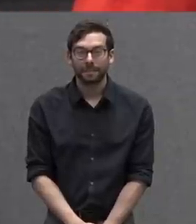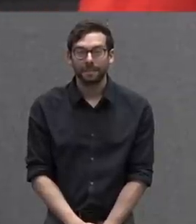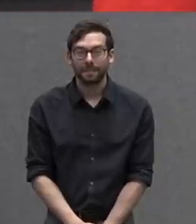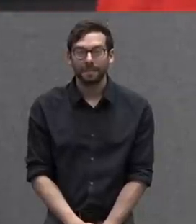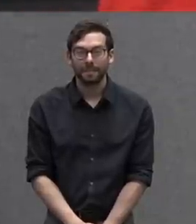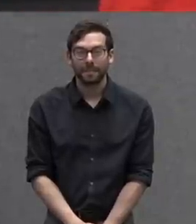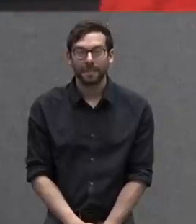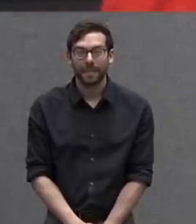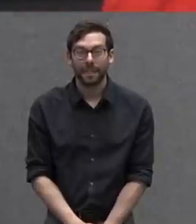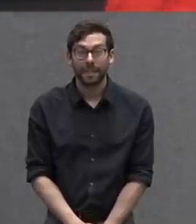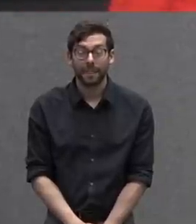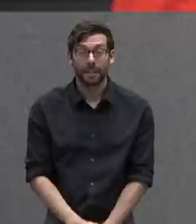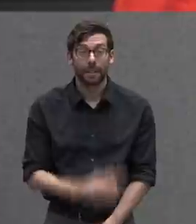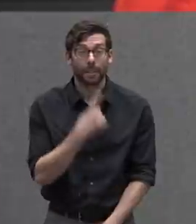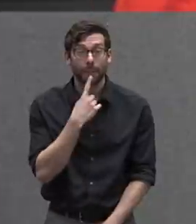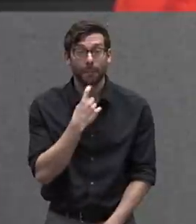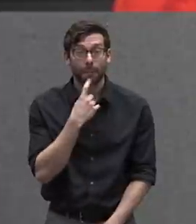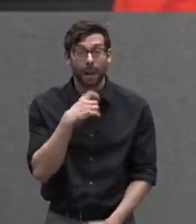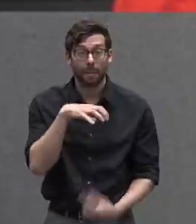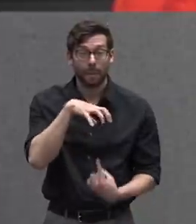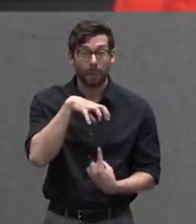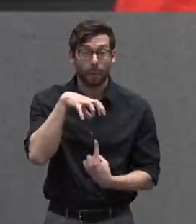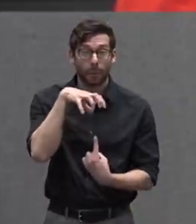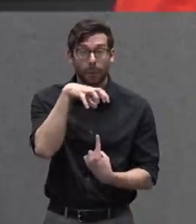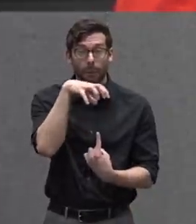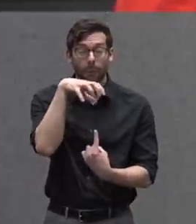The red balloon continues to float